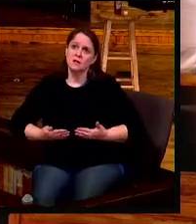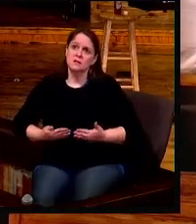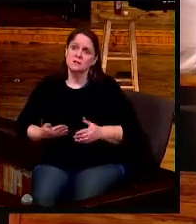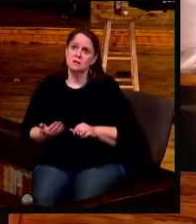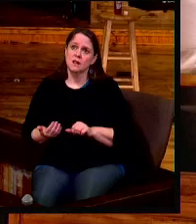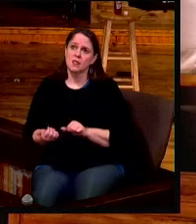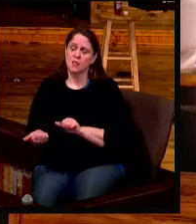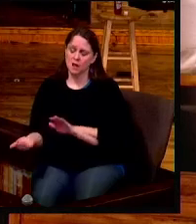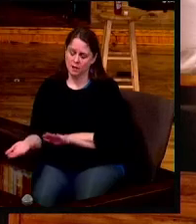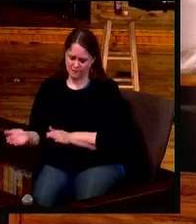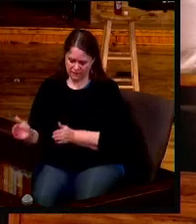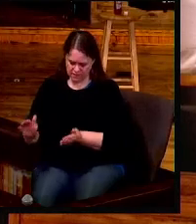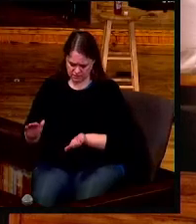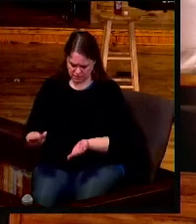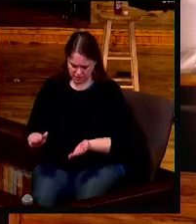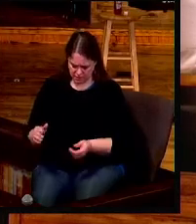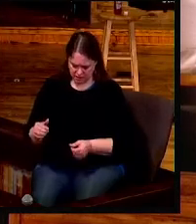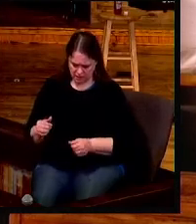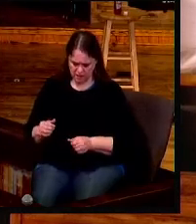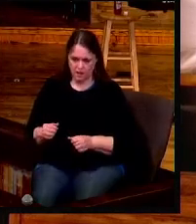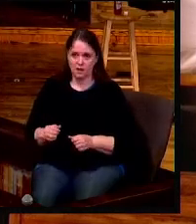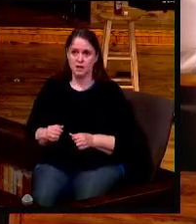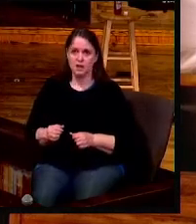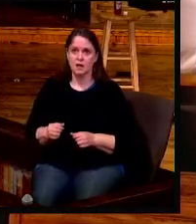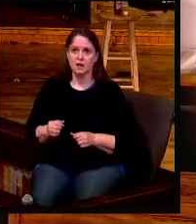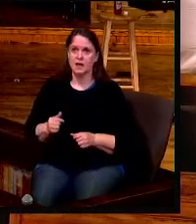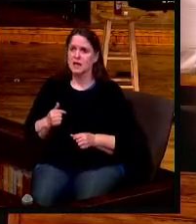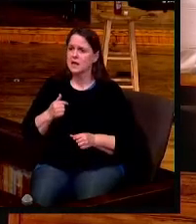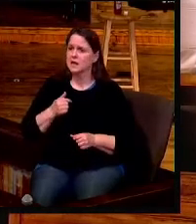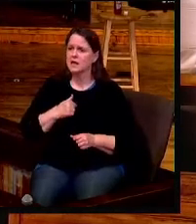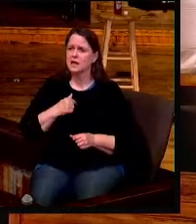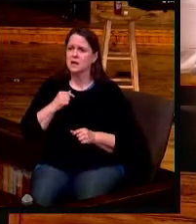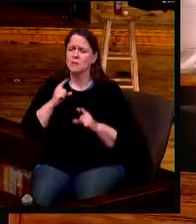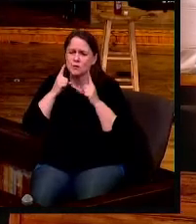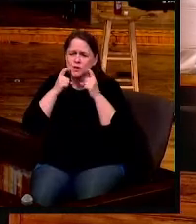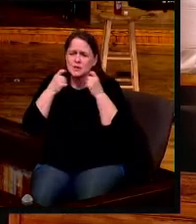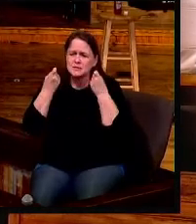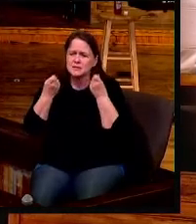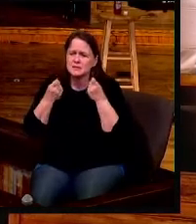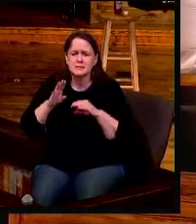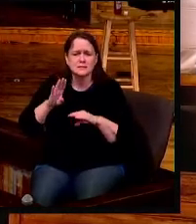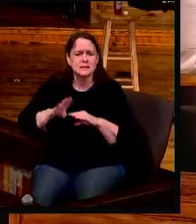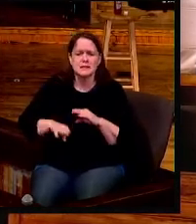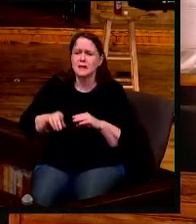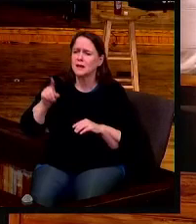salvation. He bore the sins that He didn't commit for each one of us.